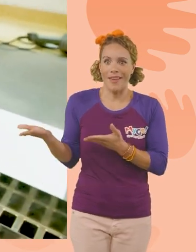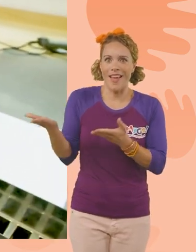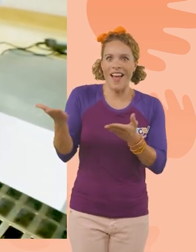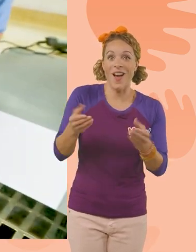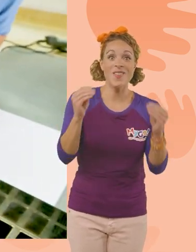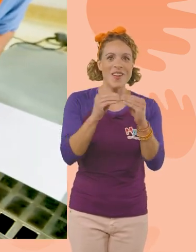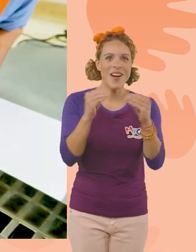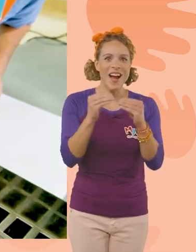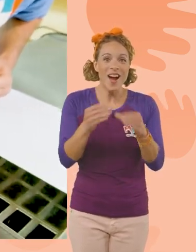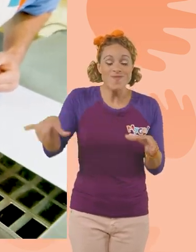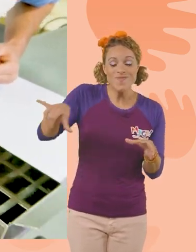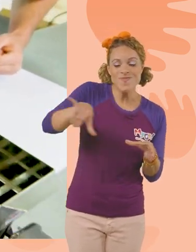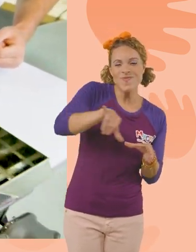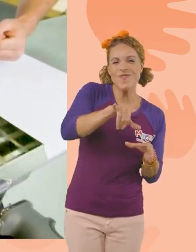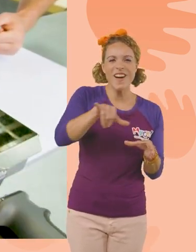Oh, here's some more.